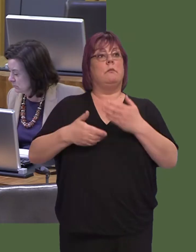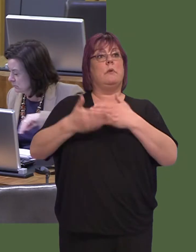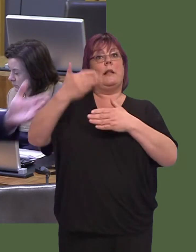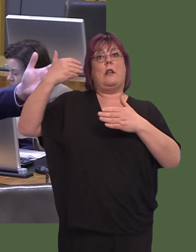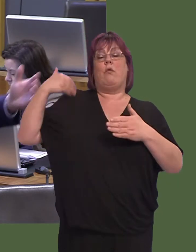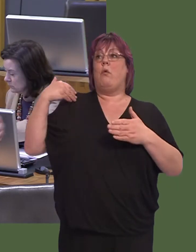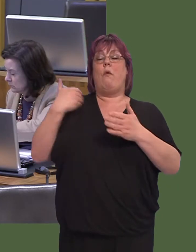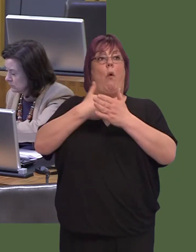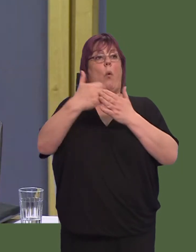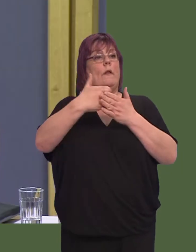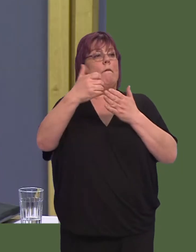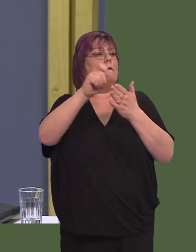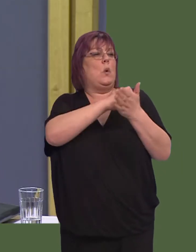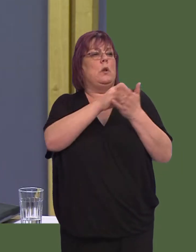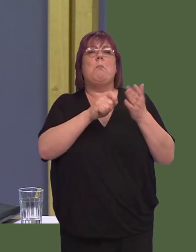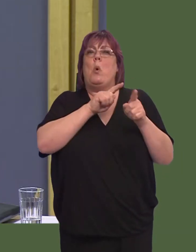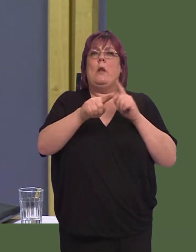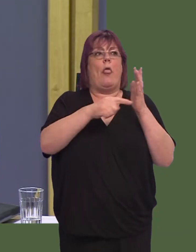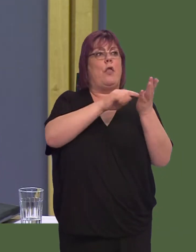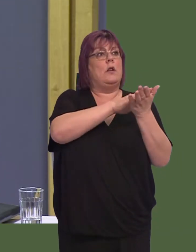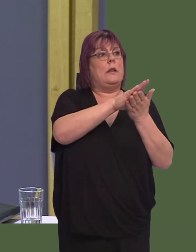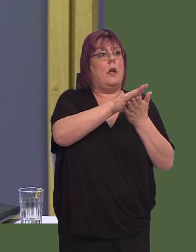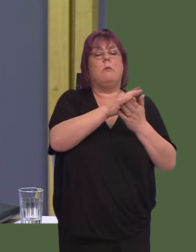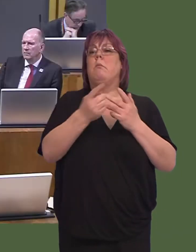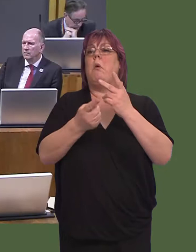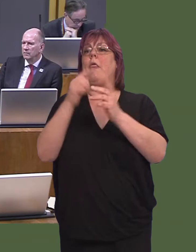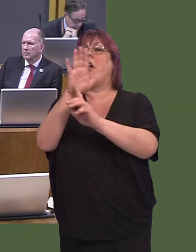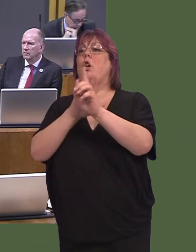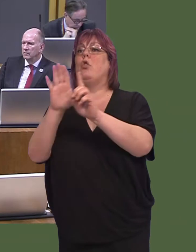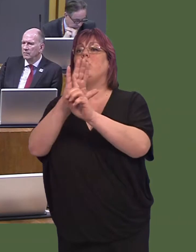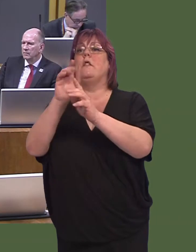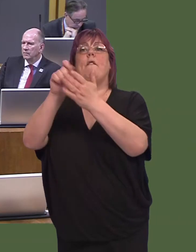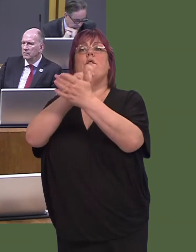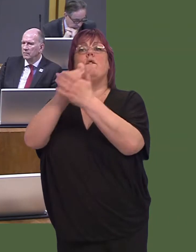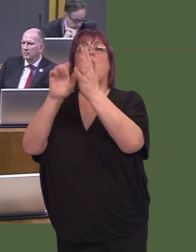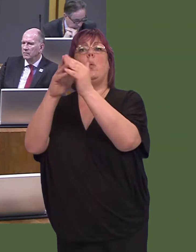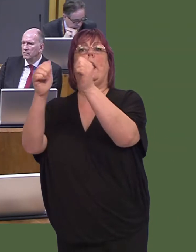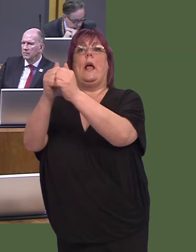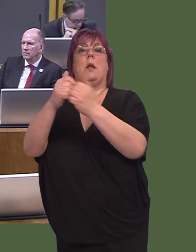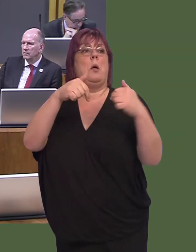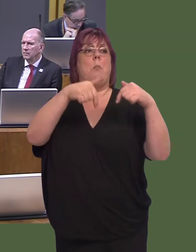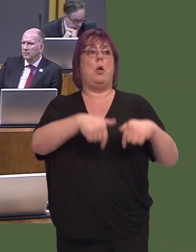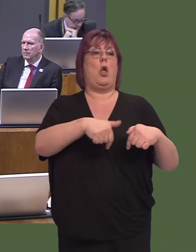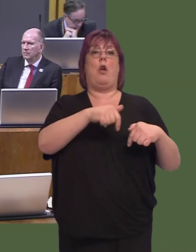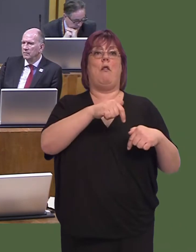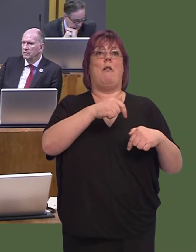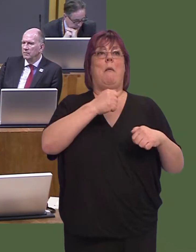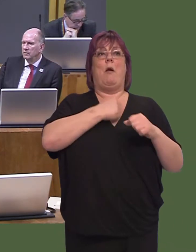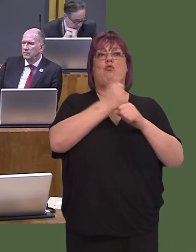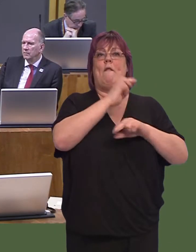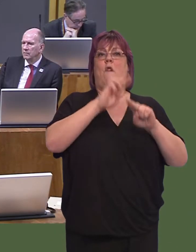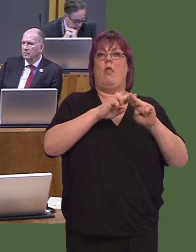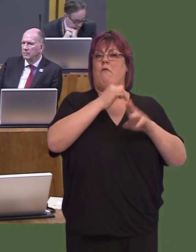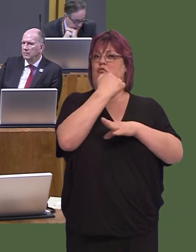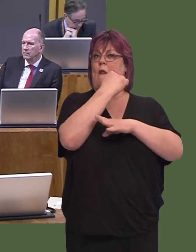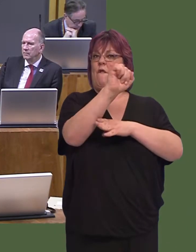not always, as the member for Ireland Deeside knows. But, for example, other countries vote on the weekend. The reason why we never had votes on a Sunday is my grandfather wouldn't